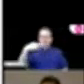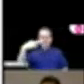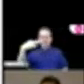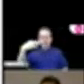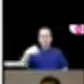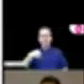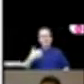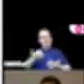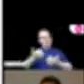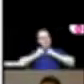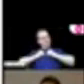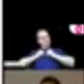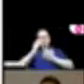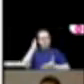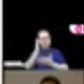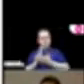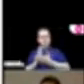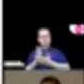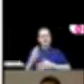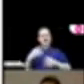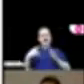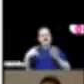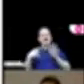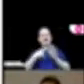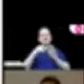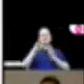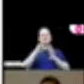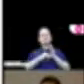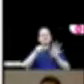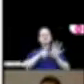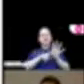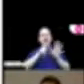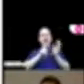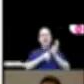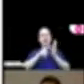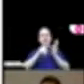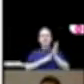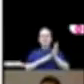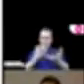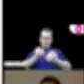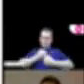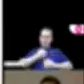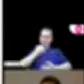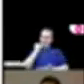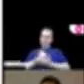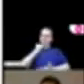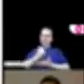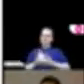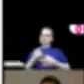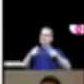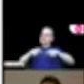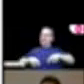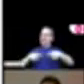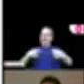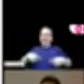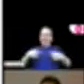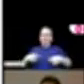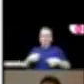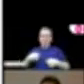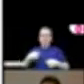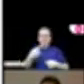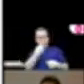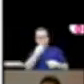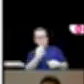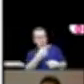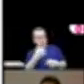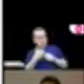because I felt like there is a lot that needs to be done and I had left many people behind me. I know I found many people, but I left many people as